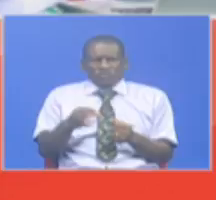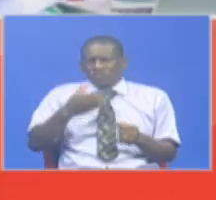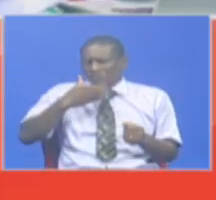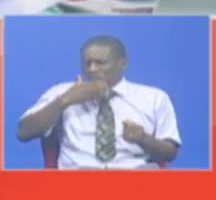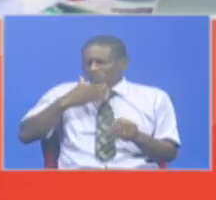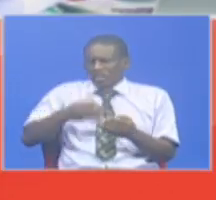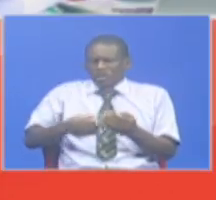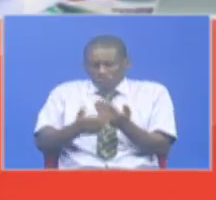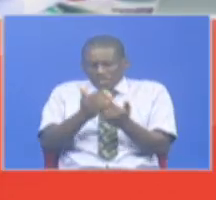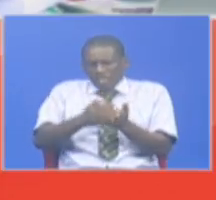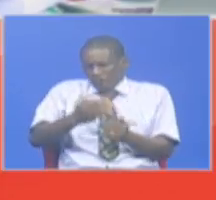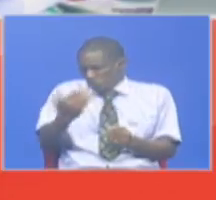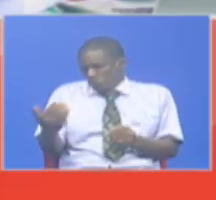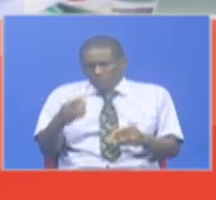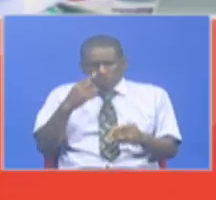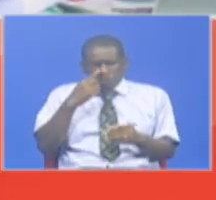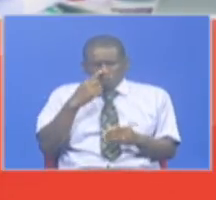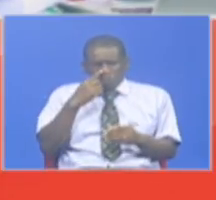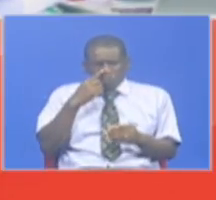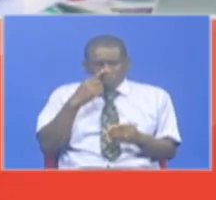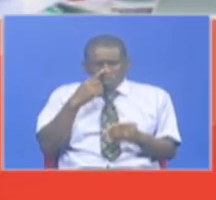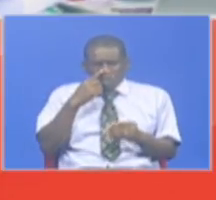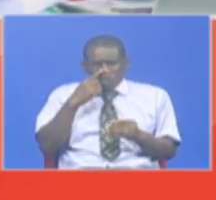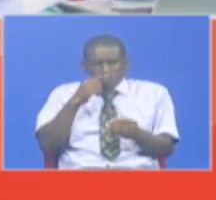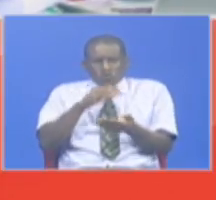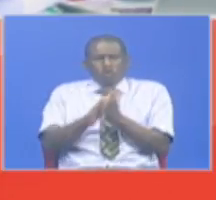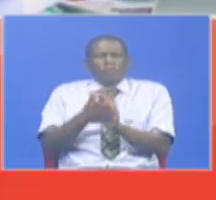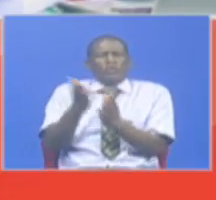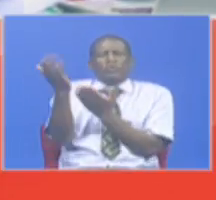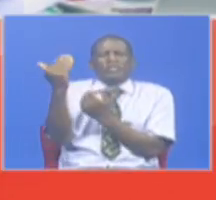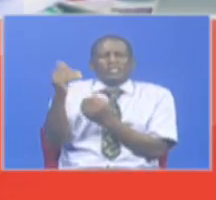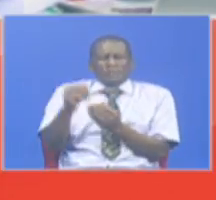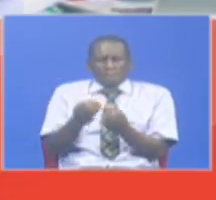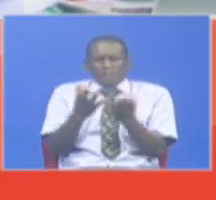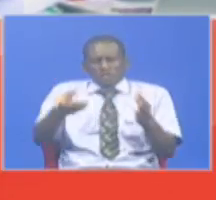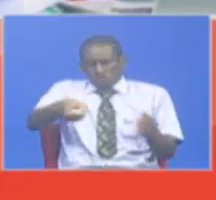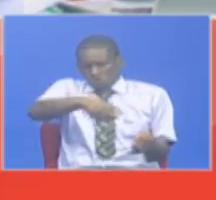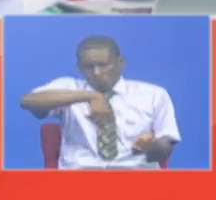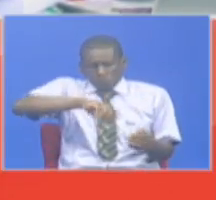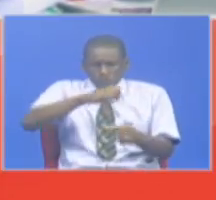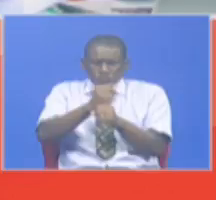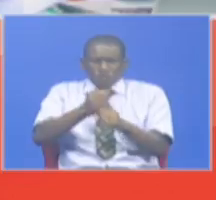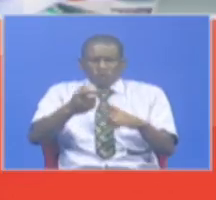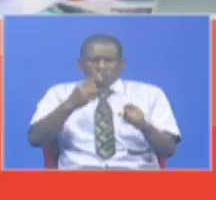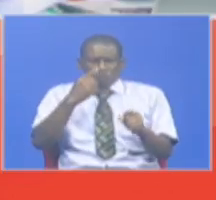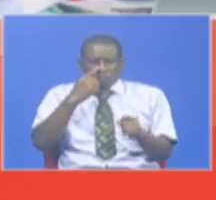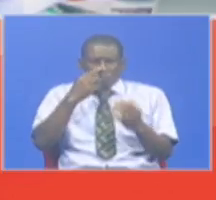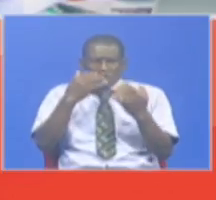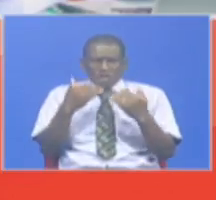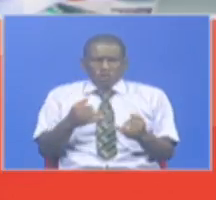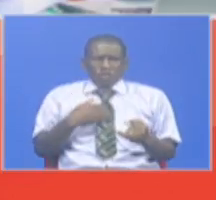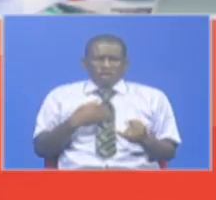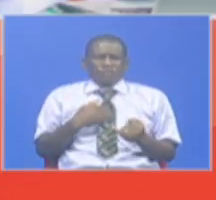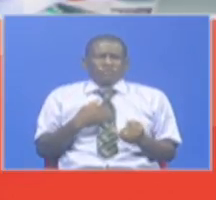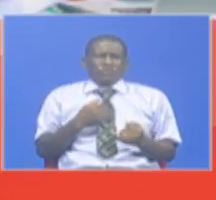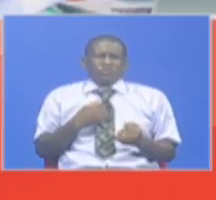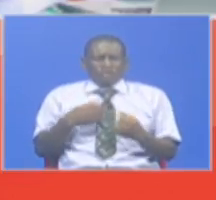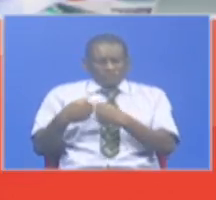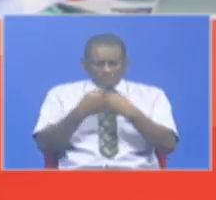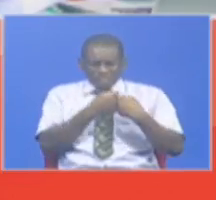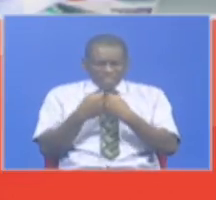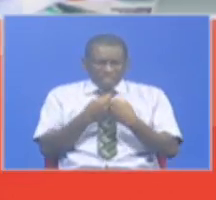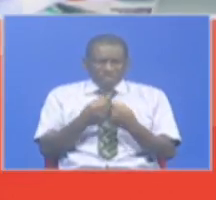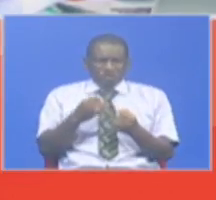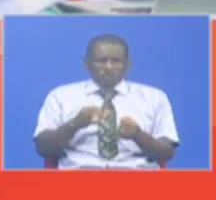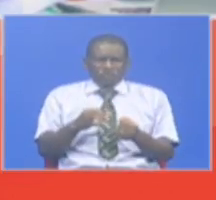home, because this really came from the left side. No one was really expecting most of us to be working from home. And now there's a critical challenge of